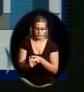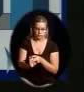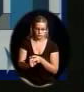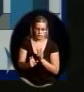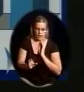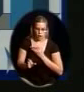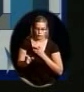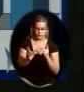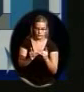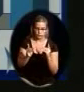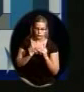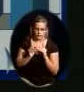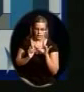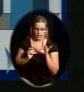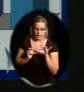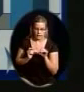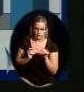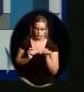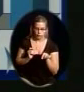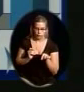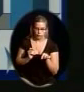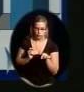district, actually, it's